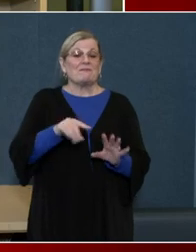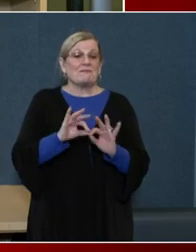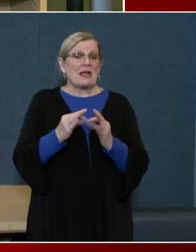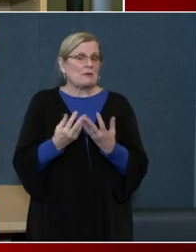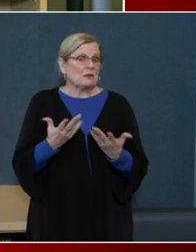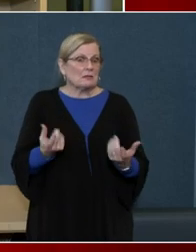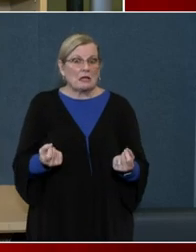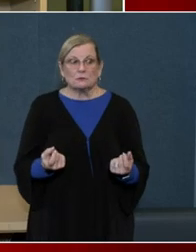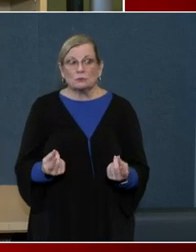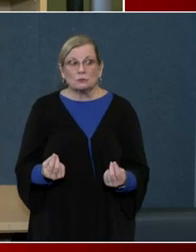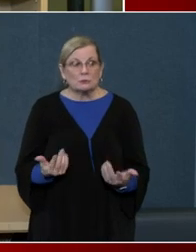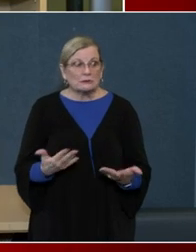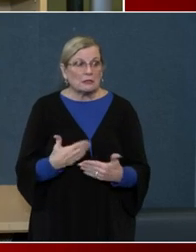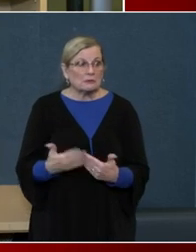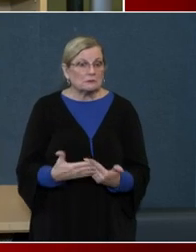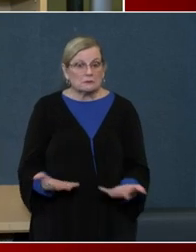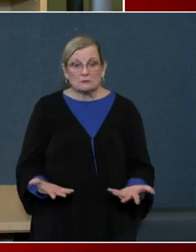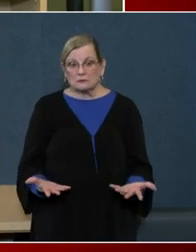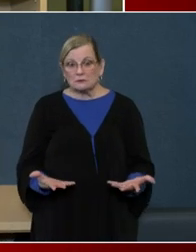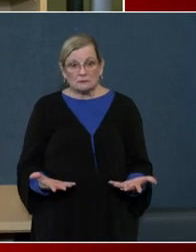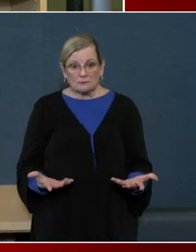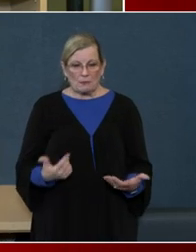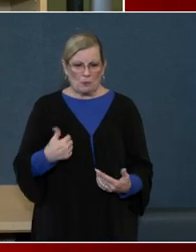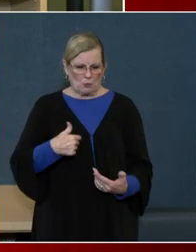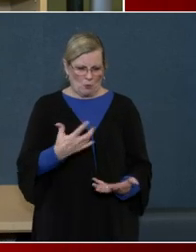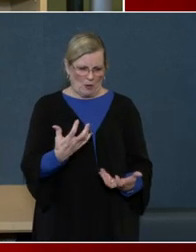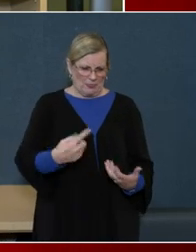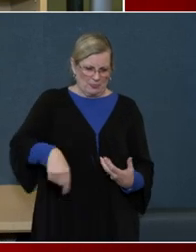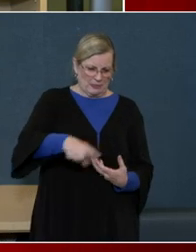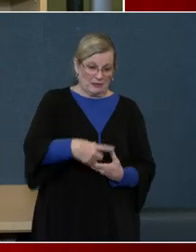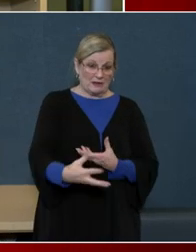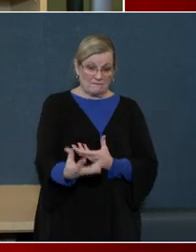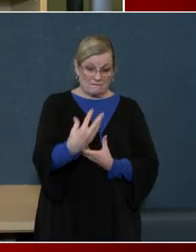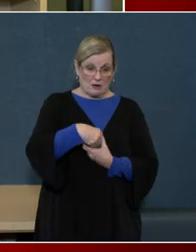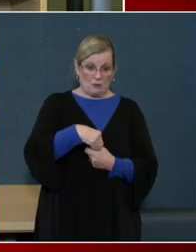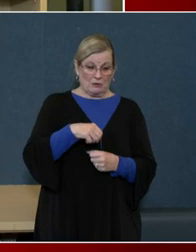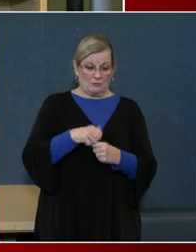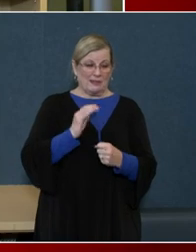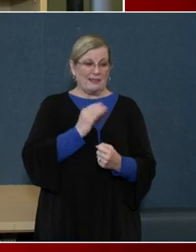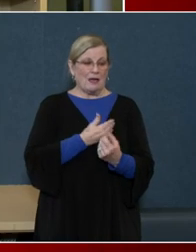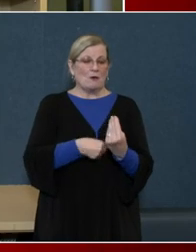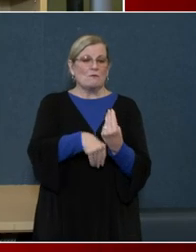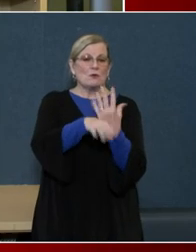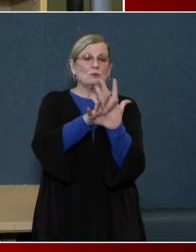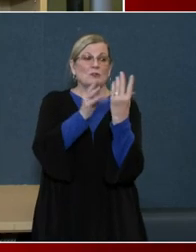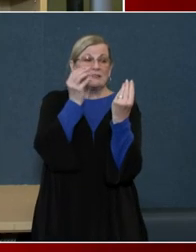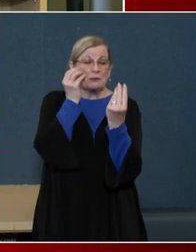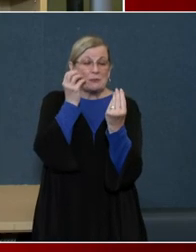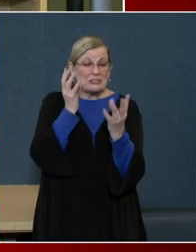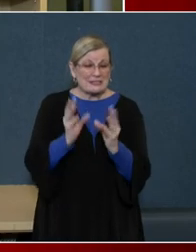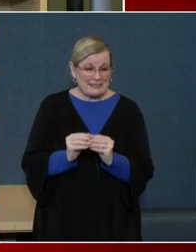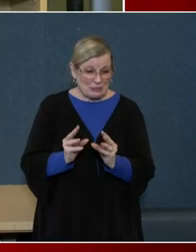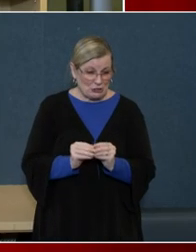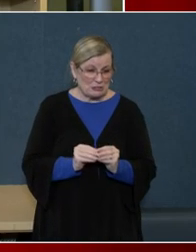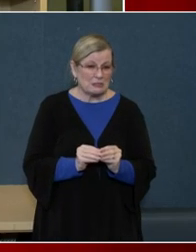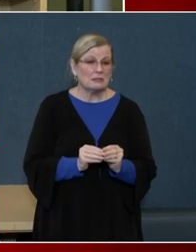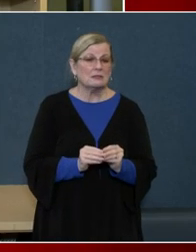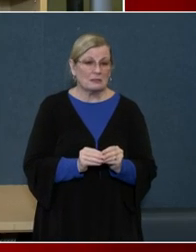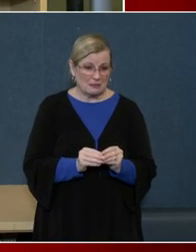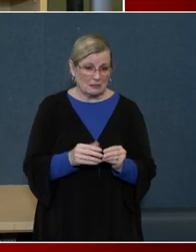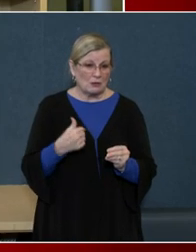them to be a part of our virtual information session. So we encourage families to go and